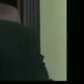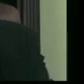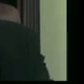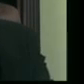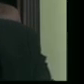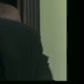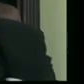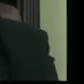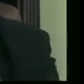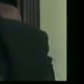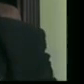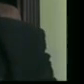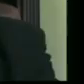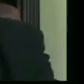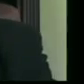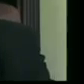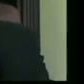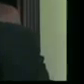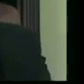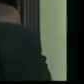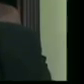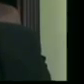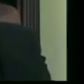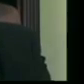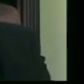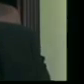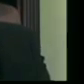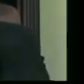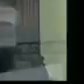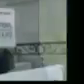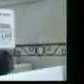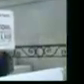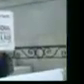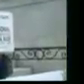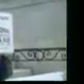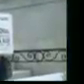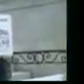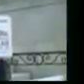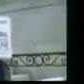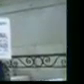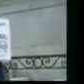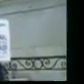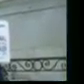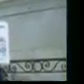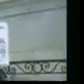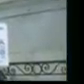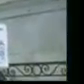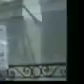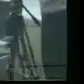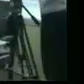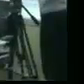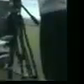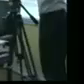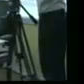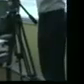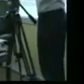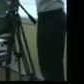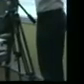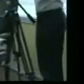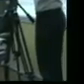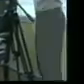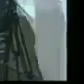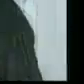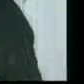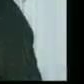governing board is different from leading the staff, the senior staff, different from being a spokesperson, having